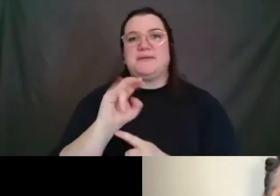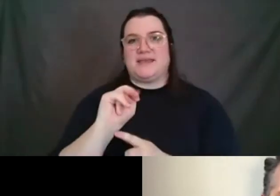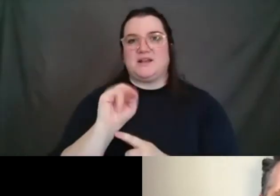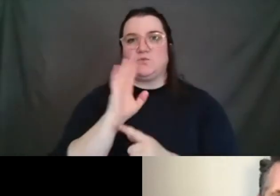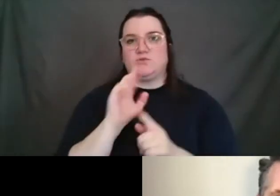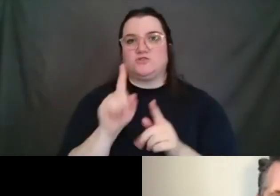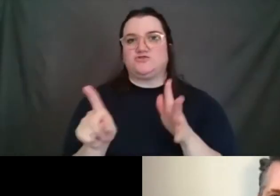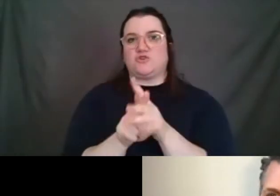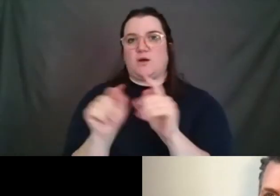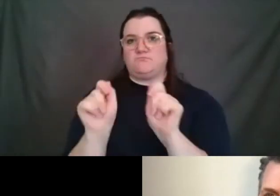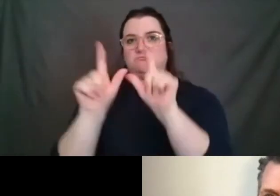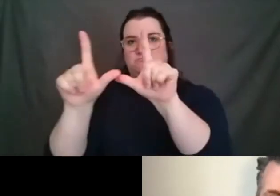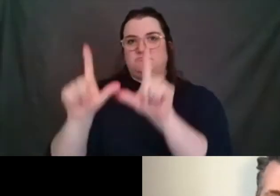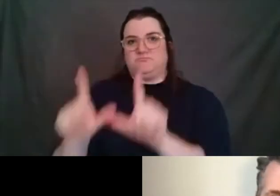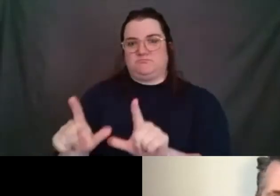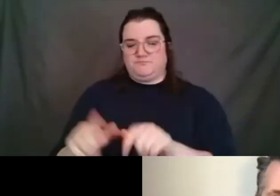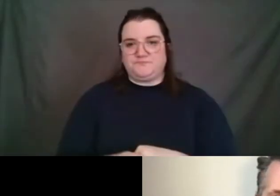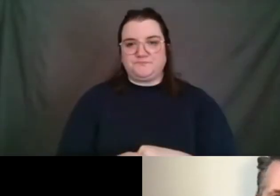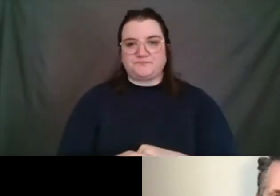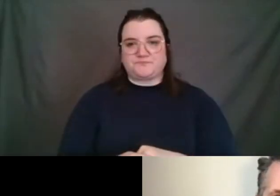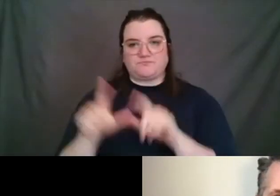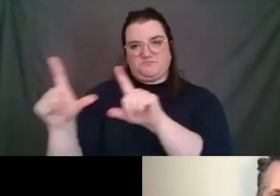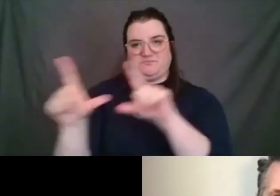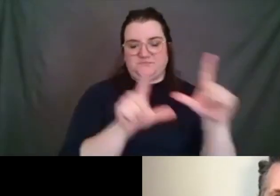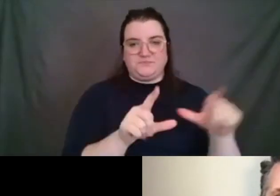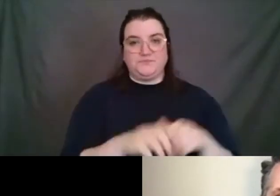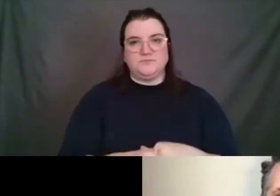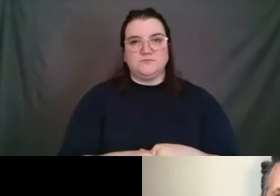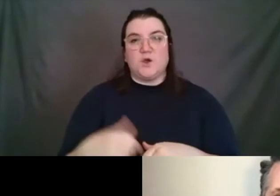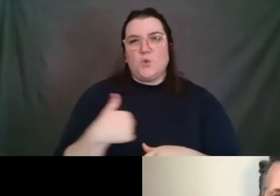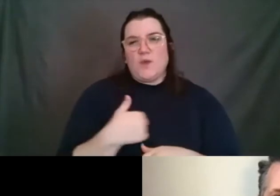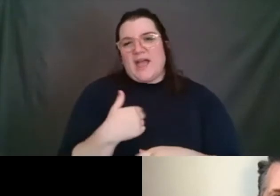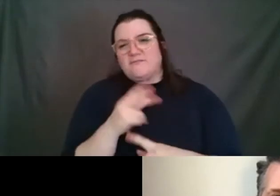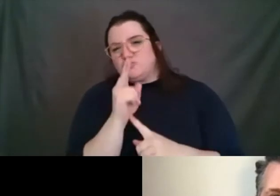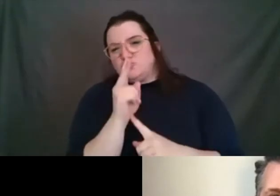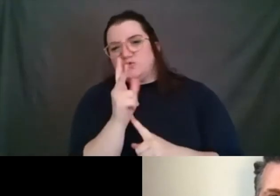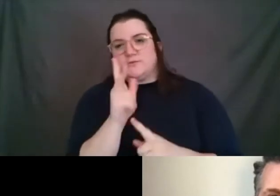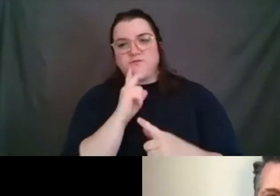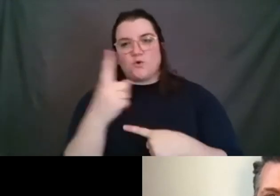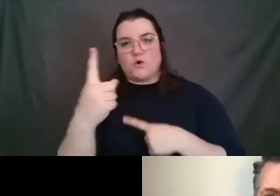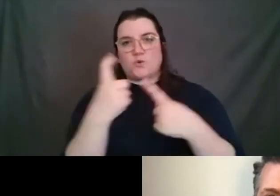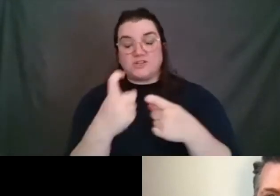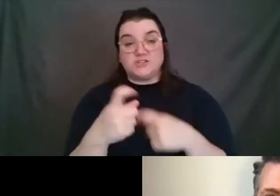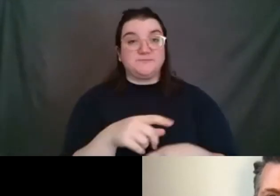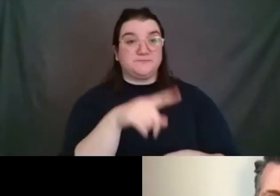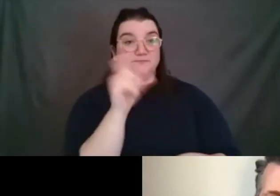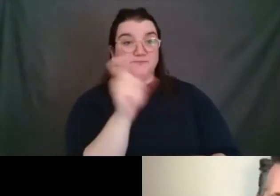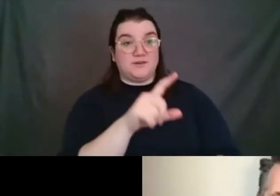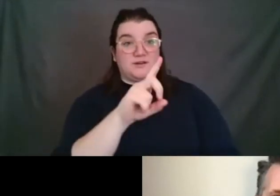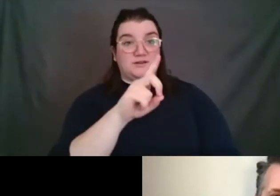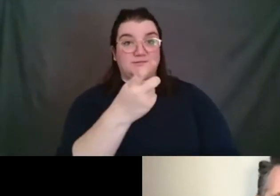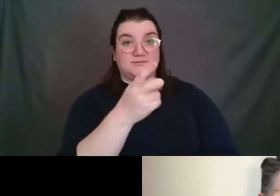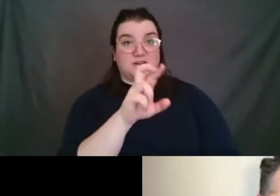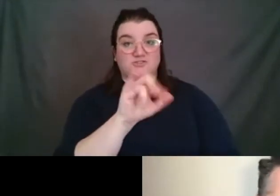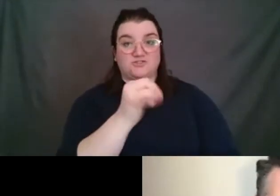on to just a couple of questions. I think we have about 2 or 3 minutes for questions. Dr. Jent, you mentioned that you loan out equipment to families. I think you said you have a sort of